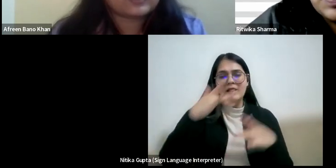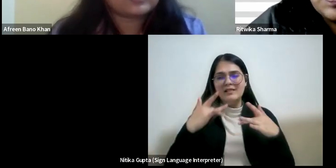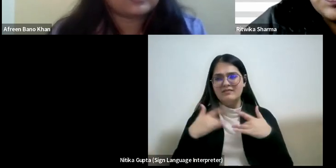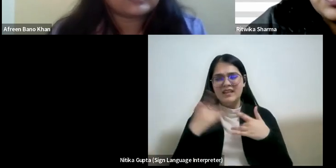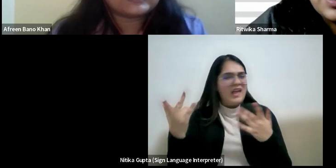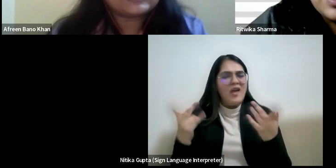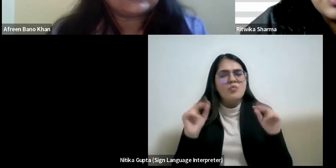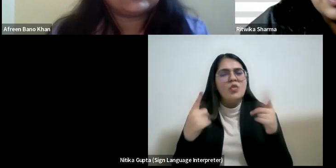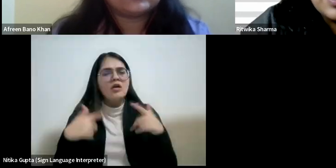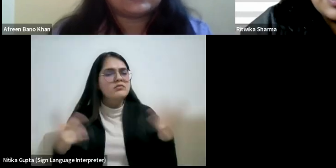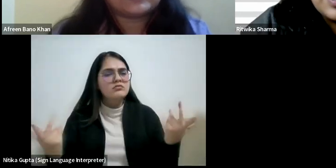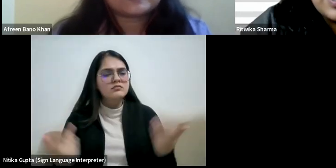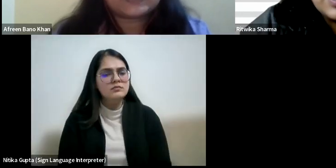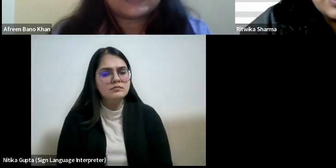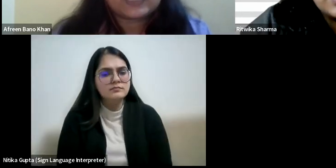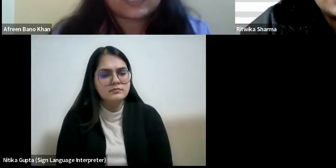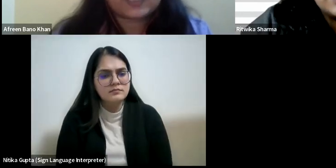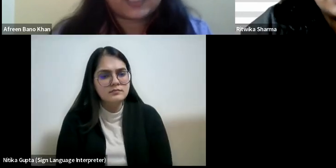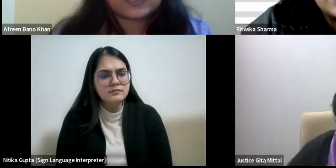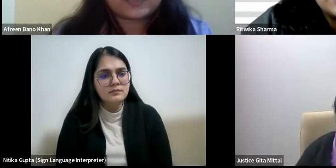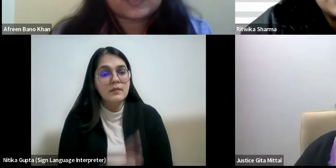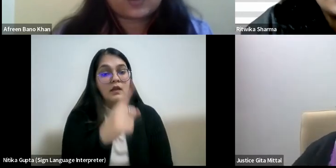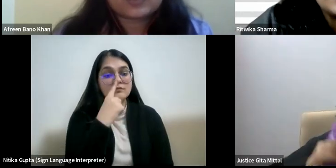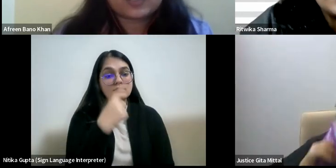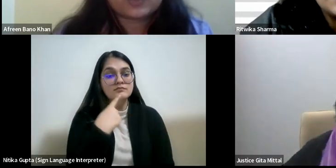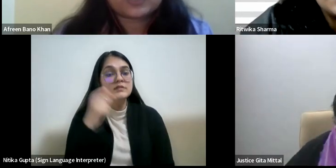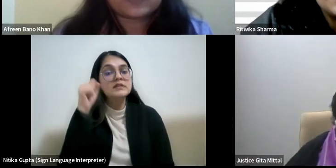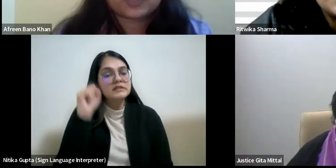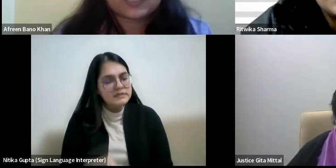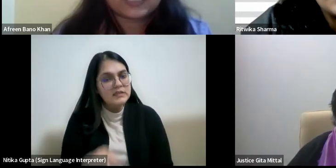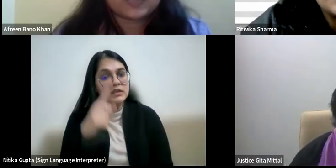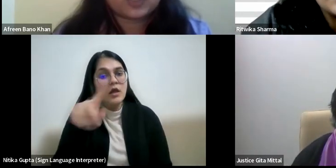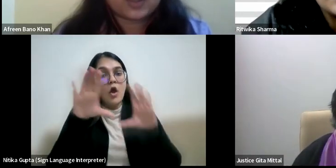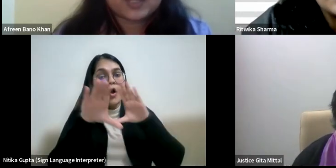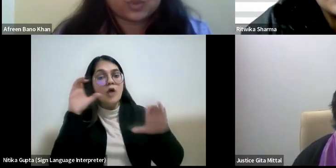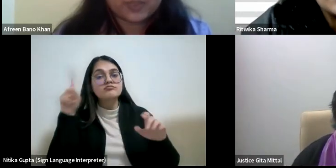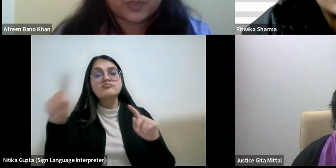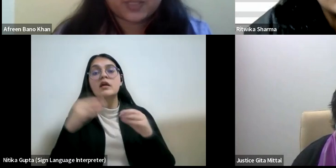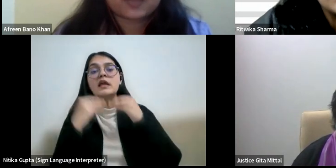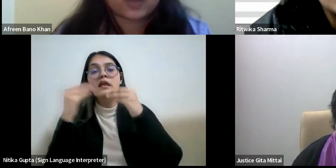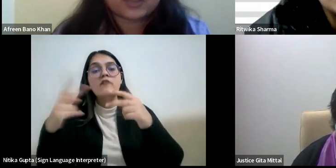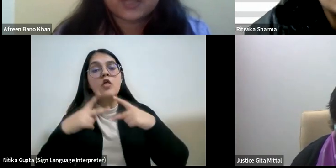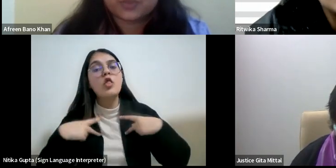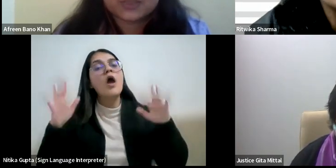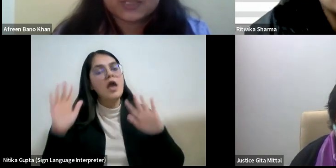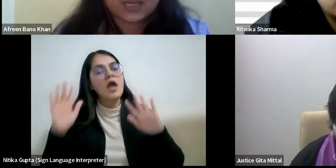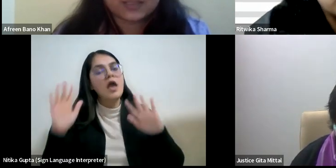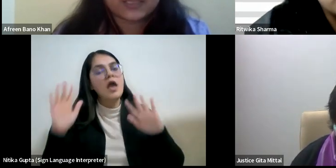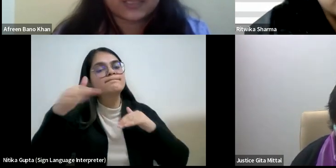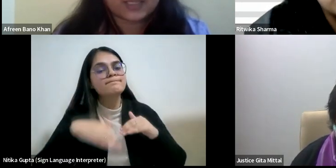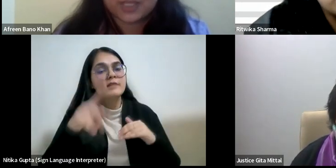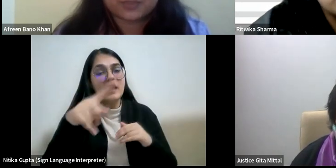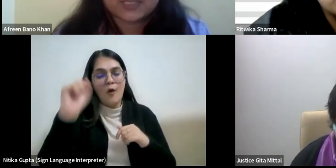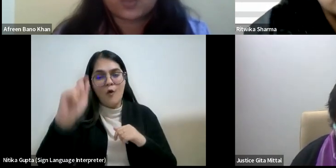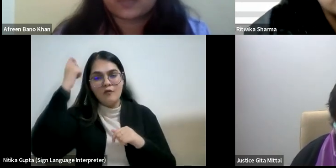them? It certainly does. I think it is the constitutional provisions that keep the lawyers moving, because the foreign tribunals are